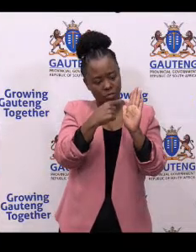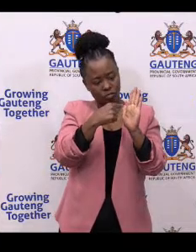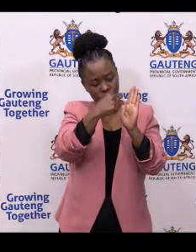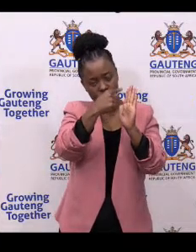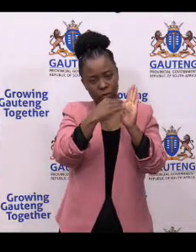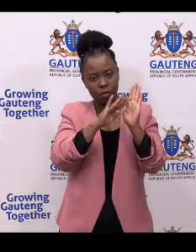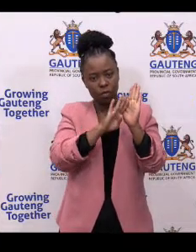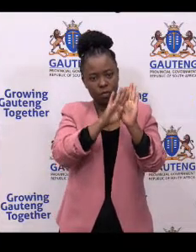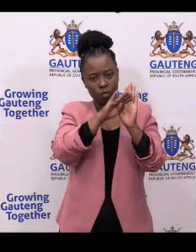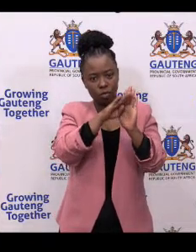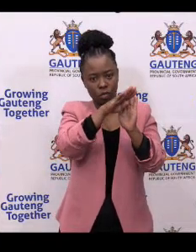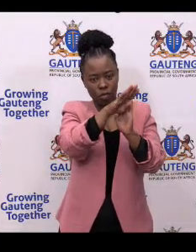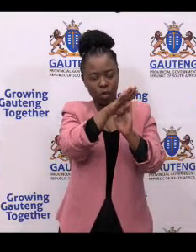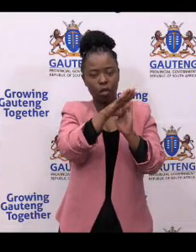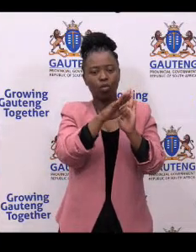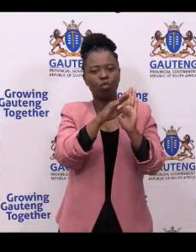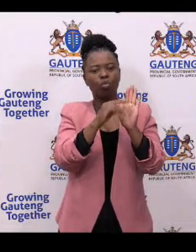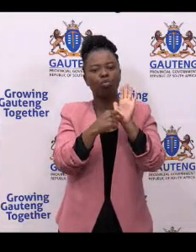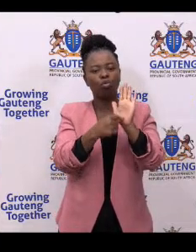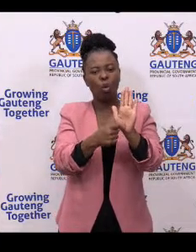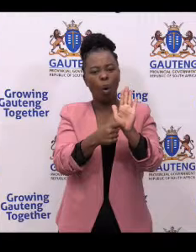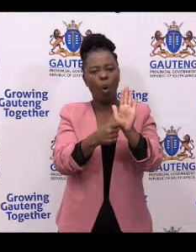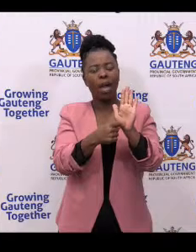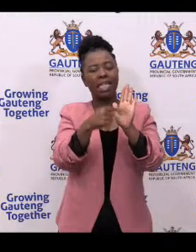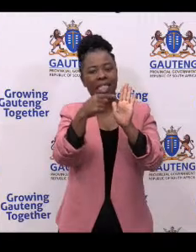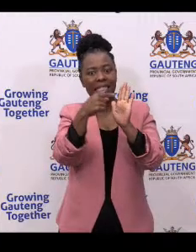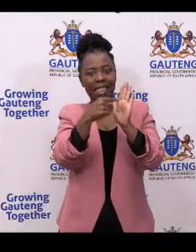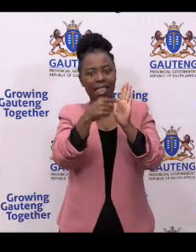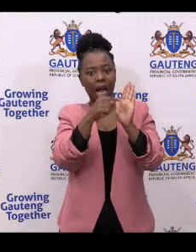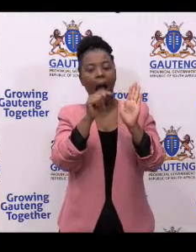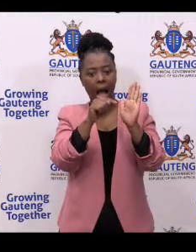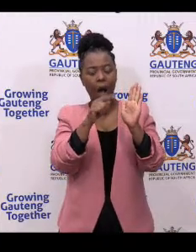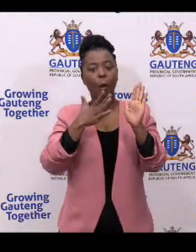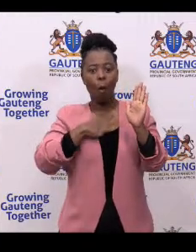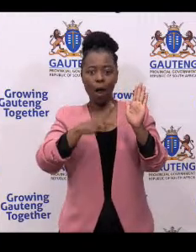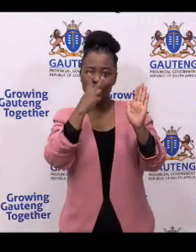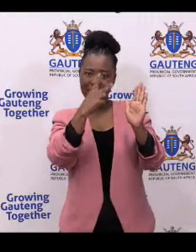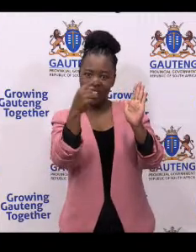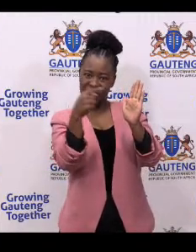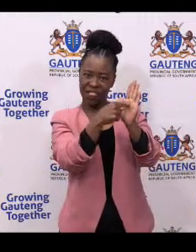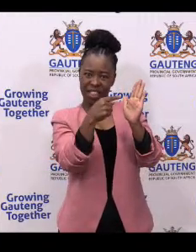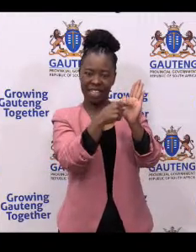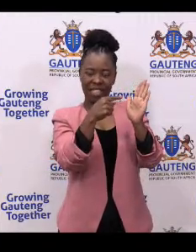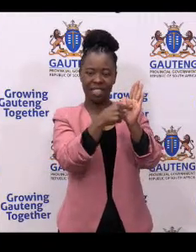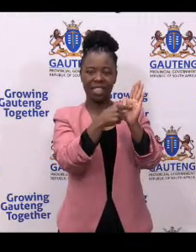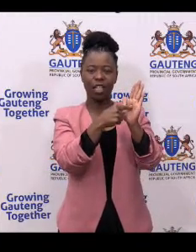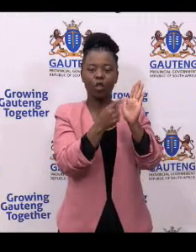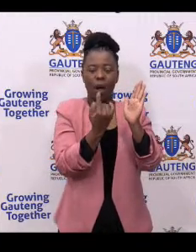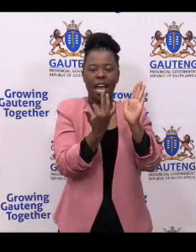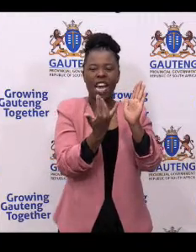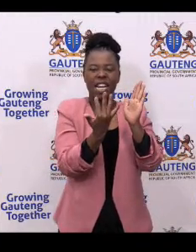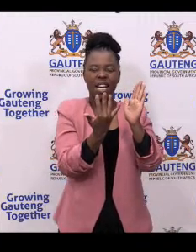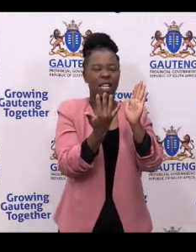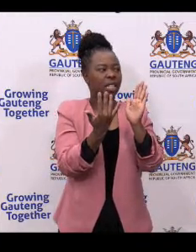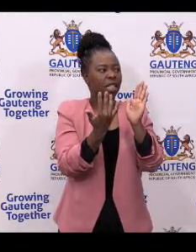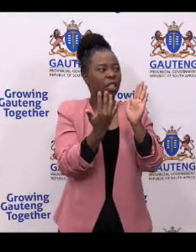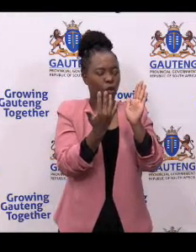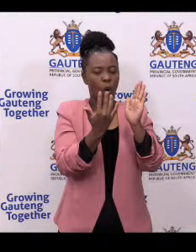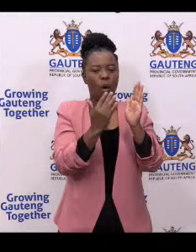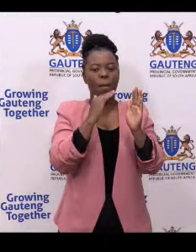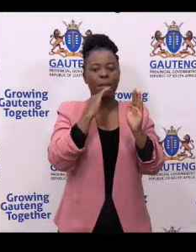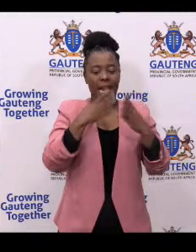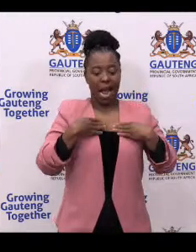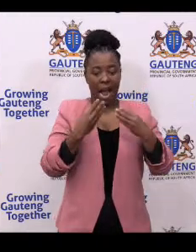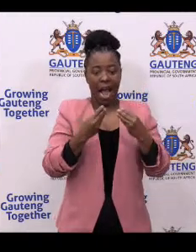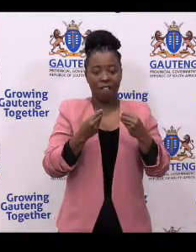show and become what we really want to see, you know, which the green graph, which is recoveries,